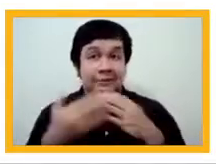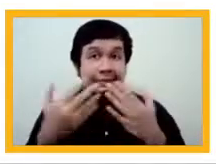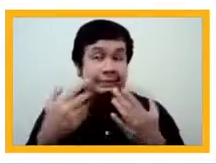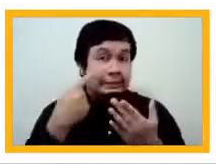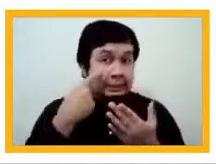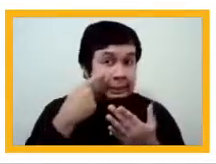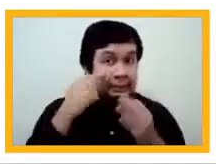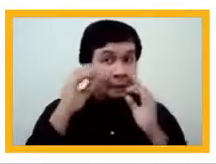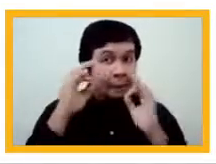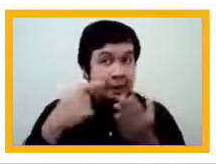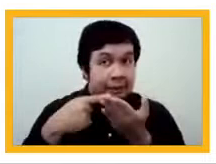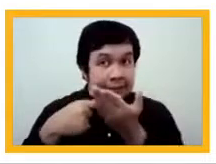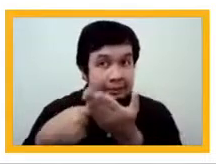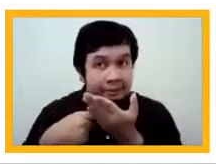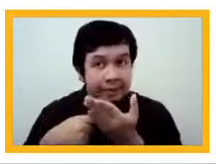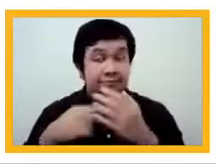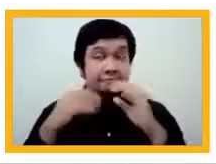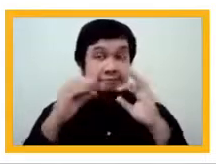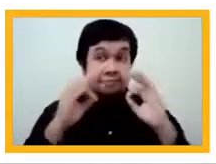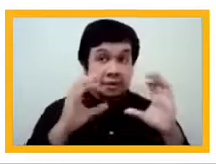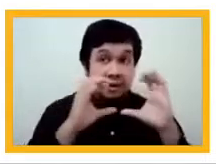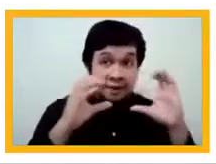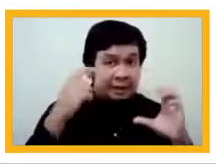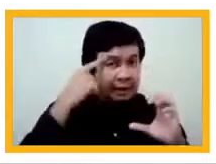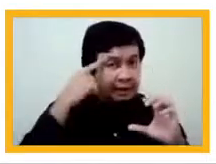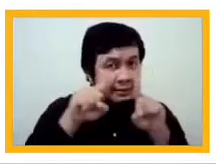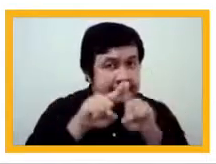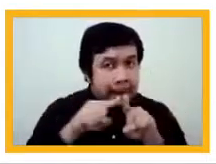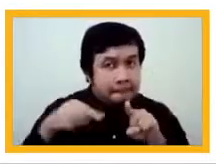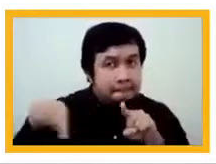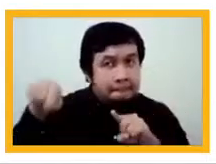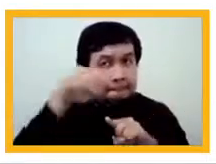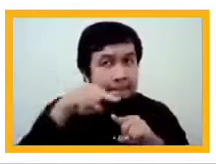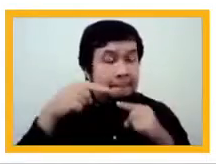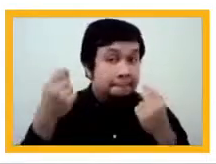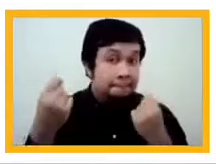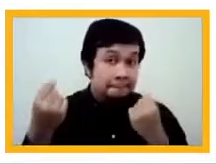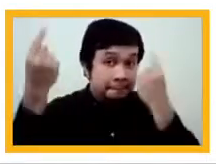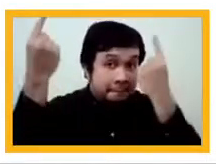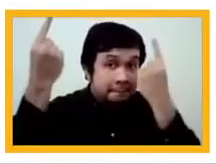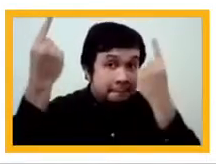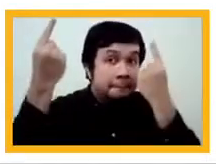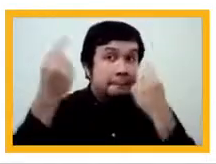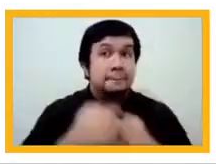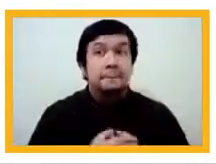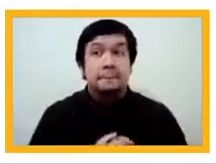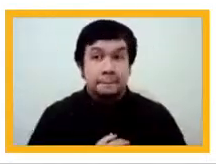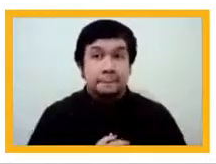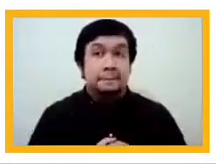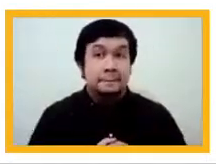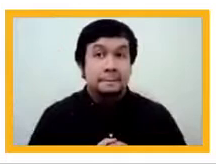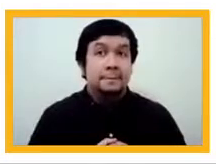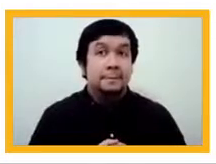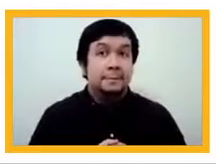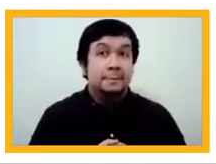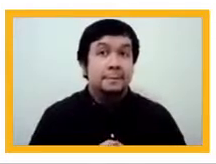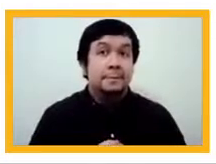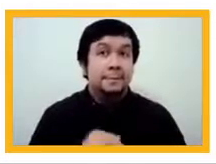the standard and then the agreements of between countries and